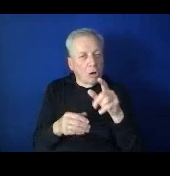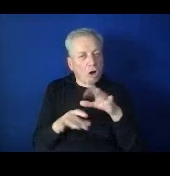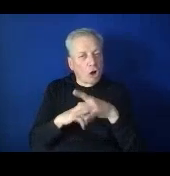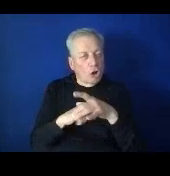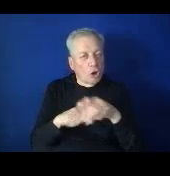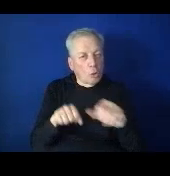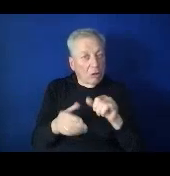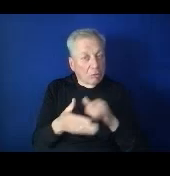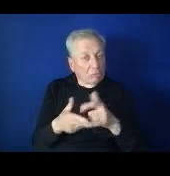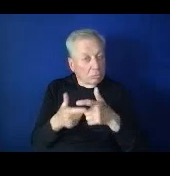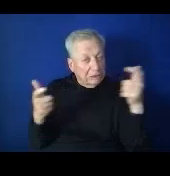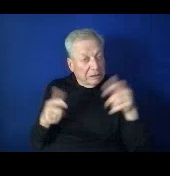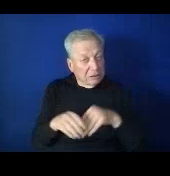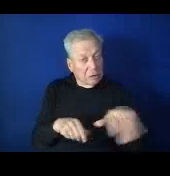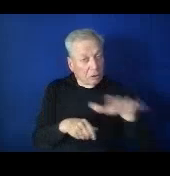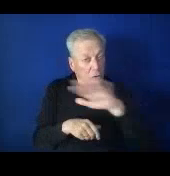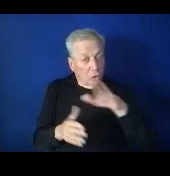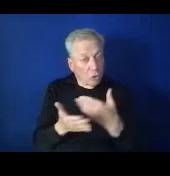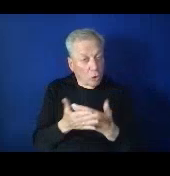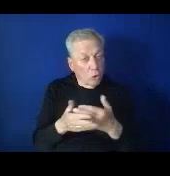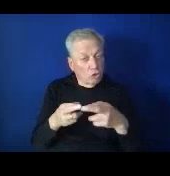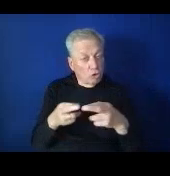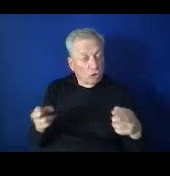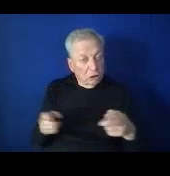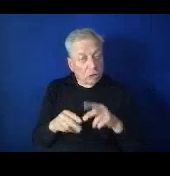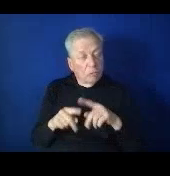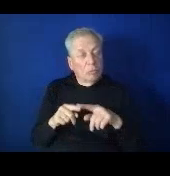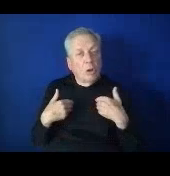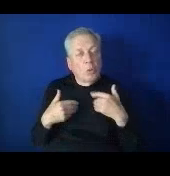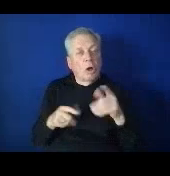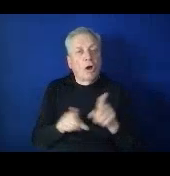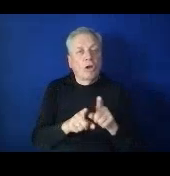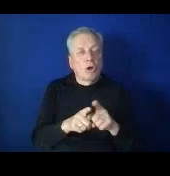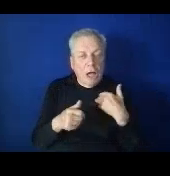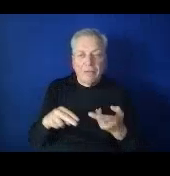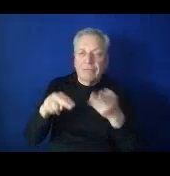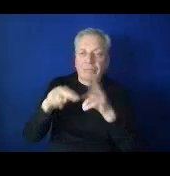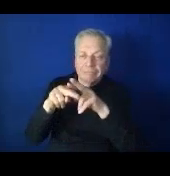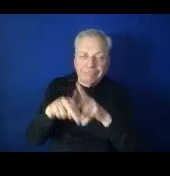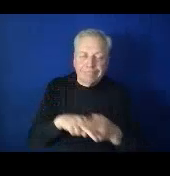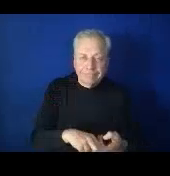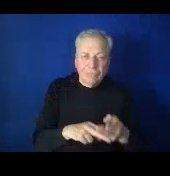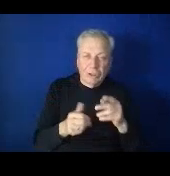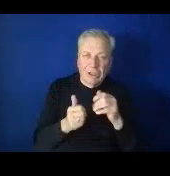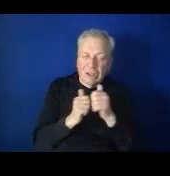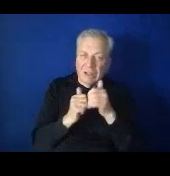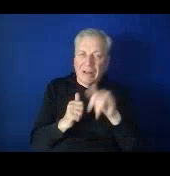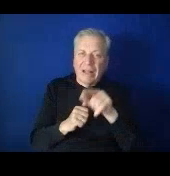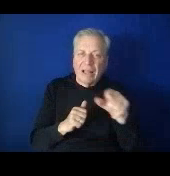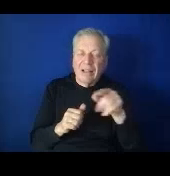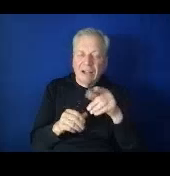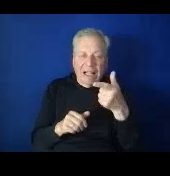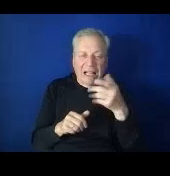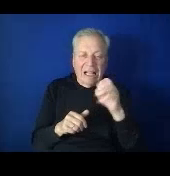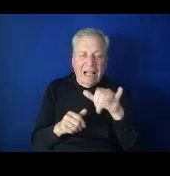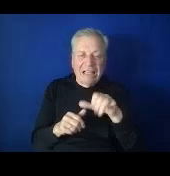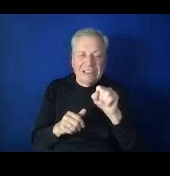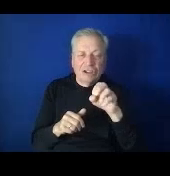picture. But there's also hazards and risks in each of these geyser basins